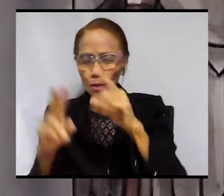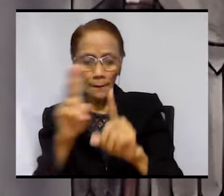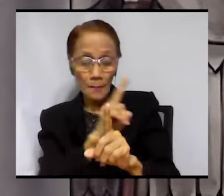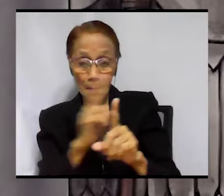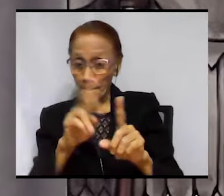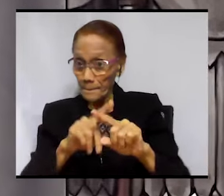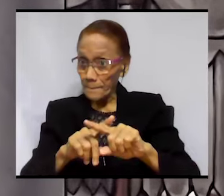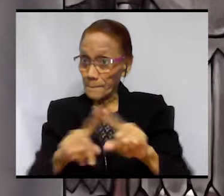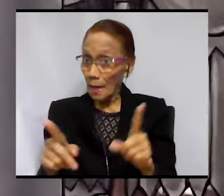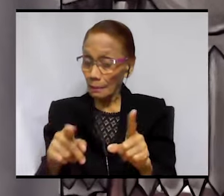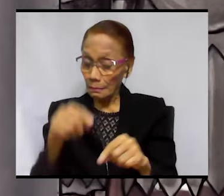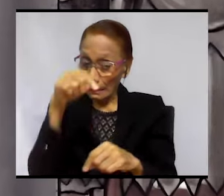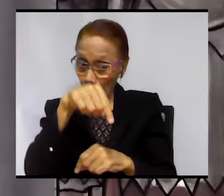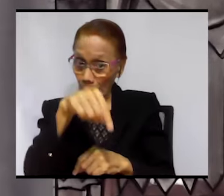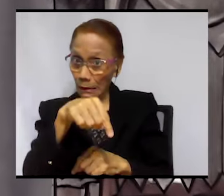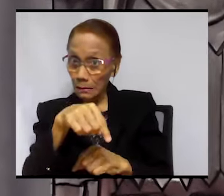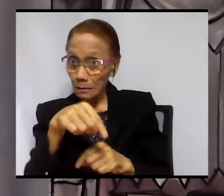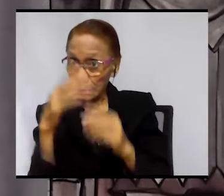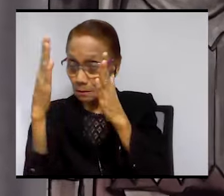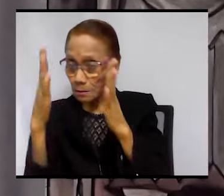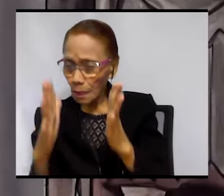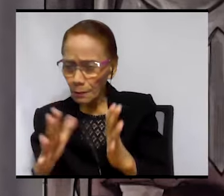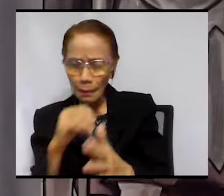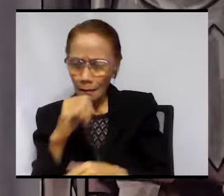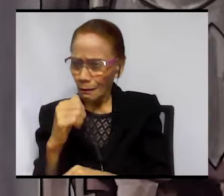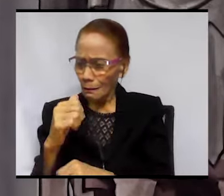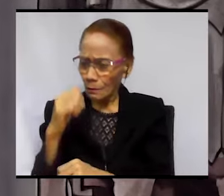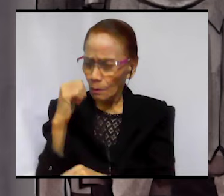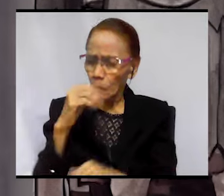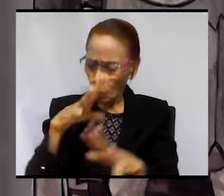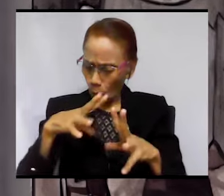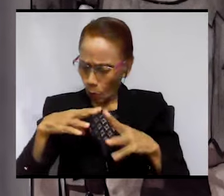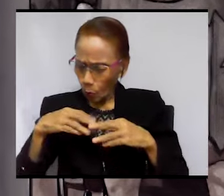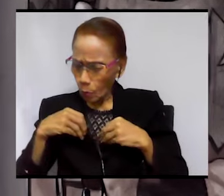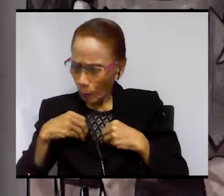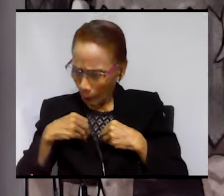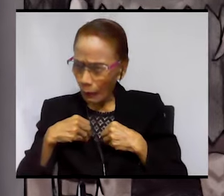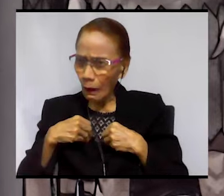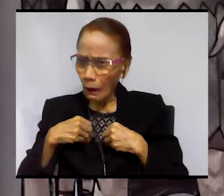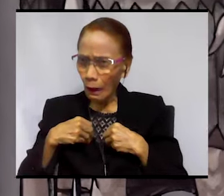But the servant does not resist. He receives all of this